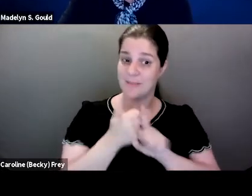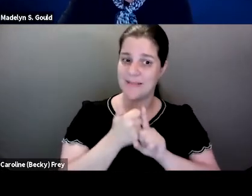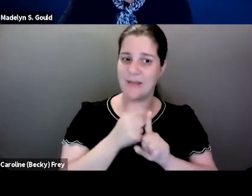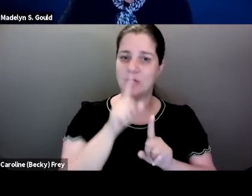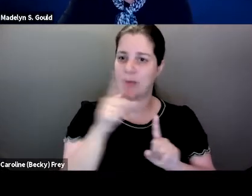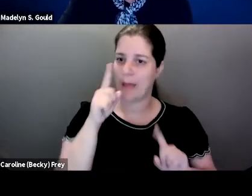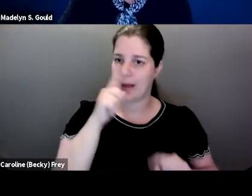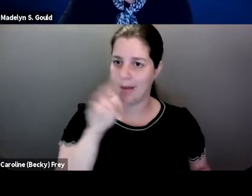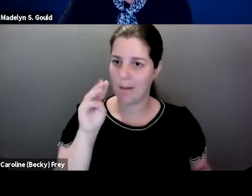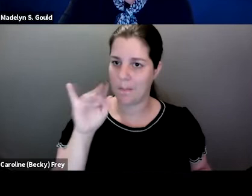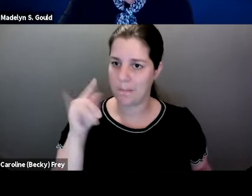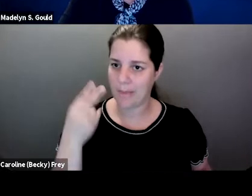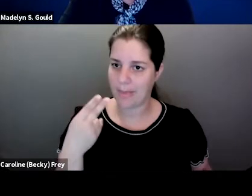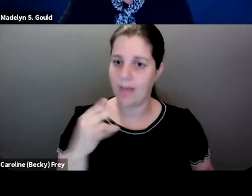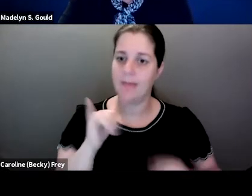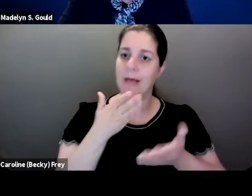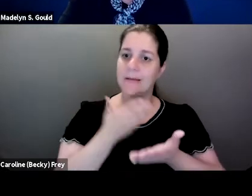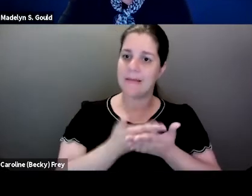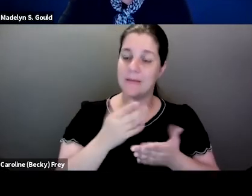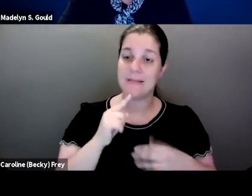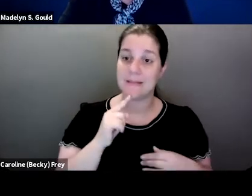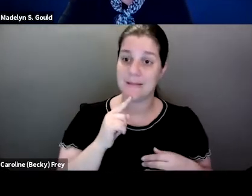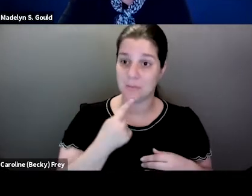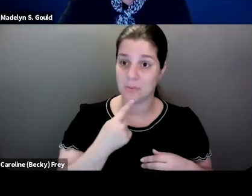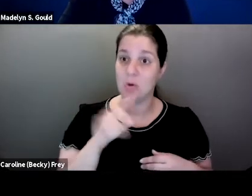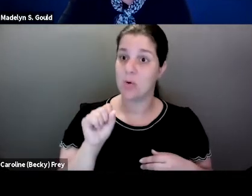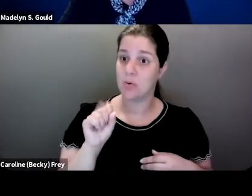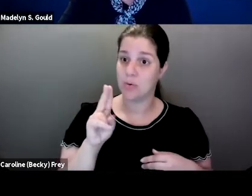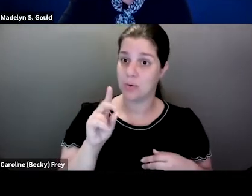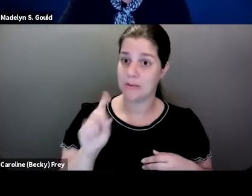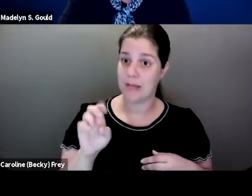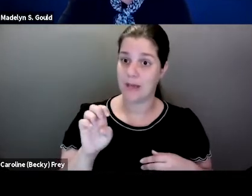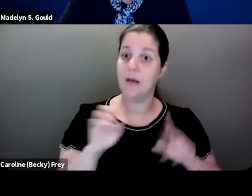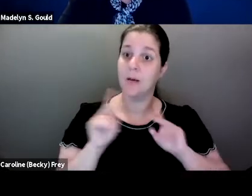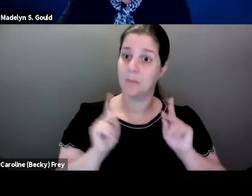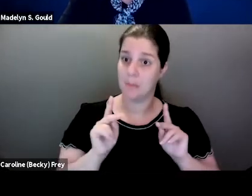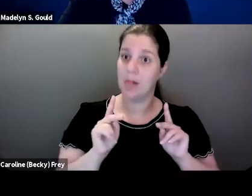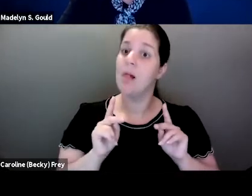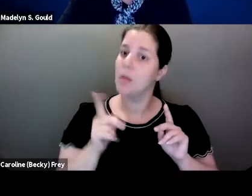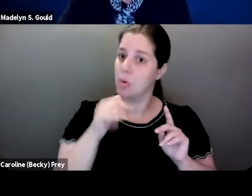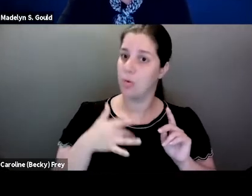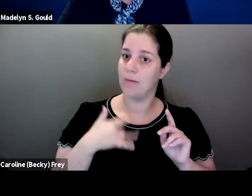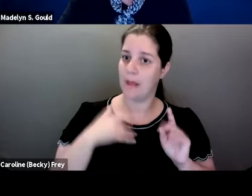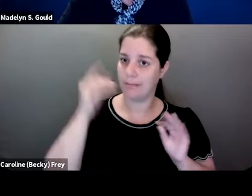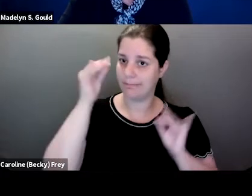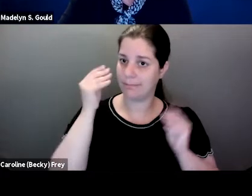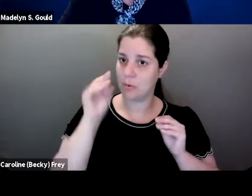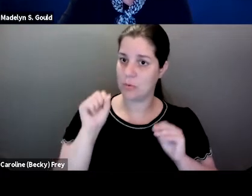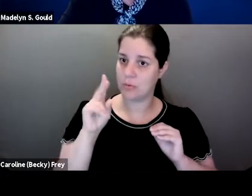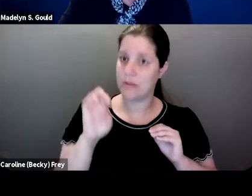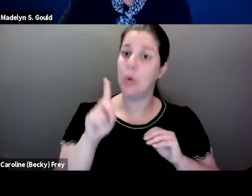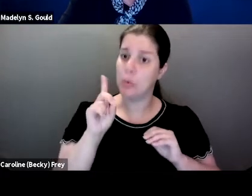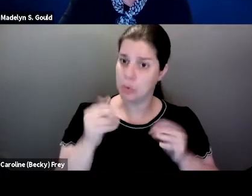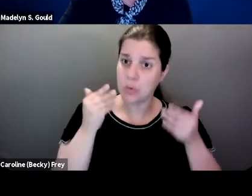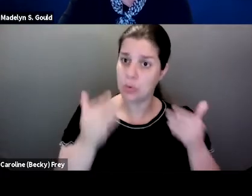myth by demonstrating that seriously suicidal individuals do call the Lifeline, do call